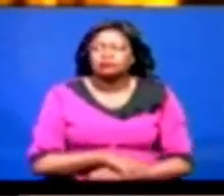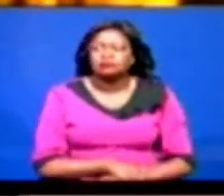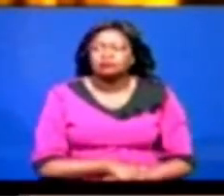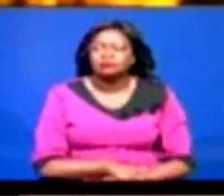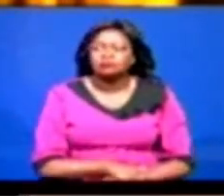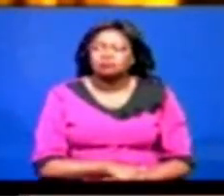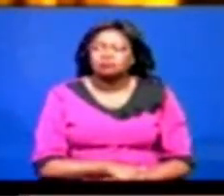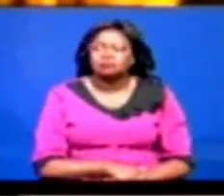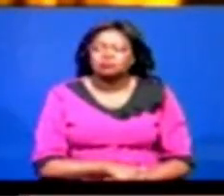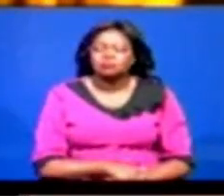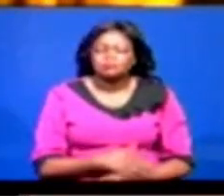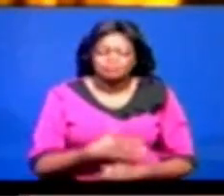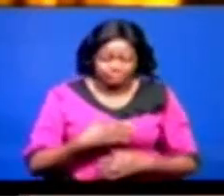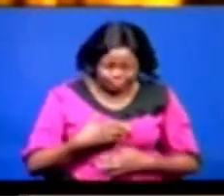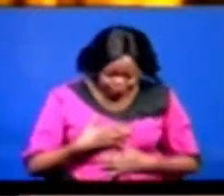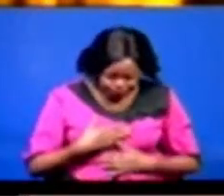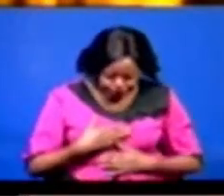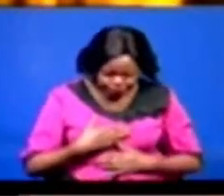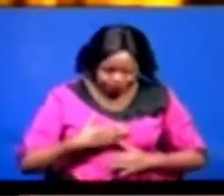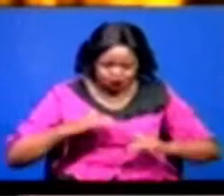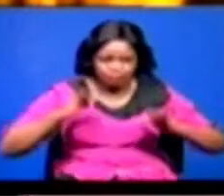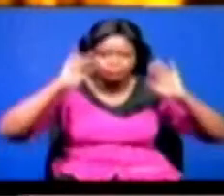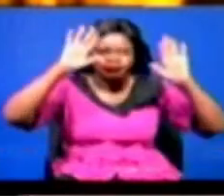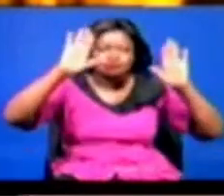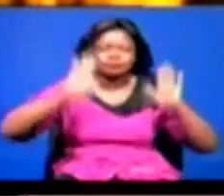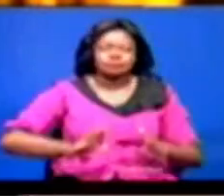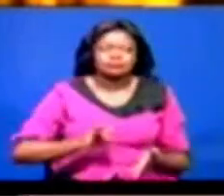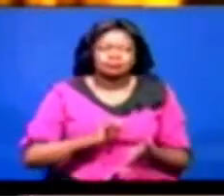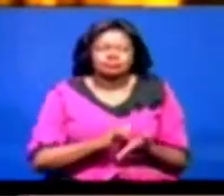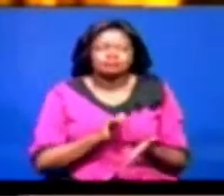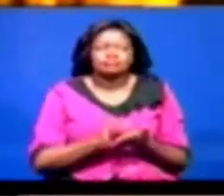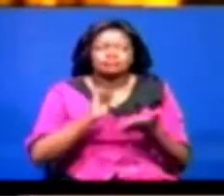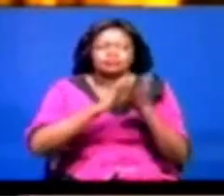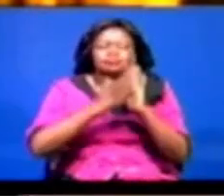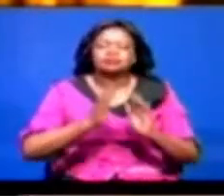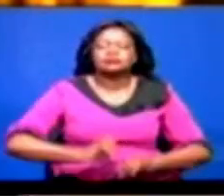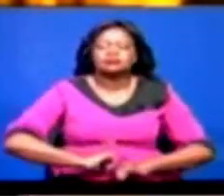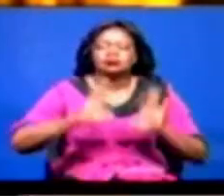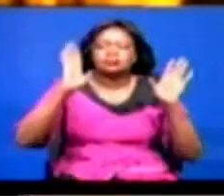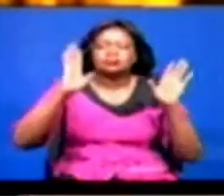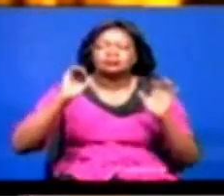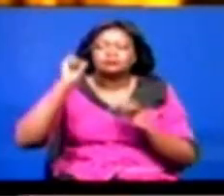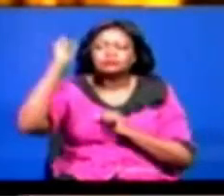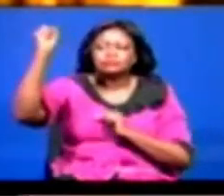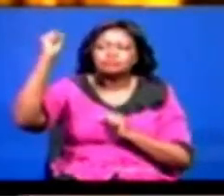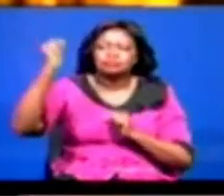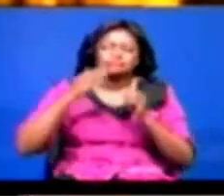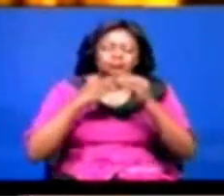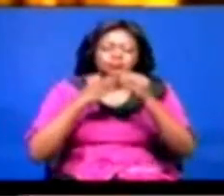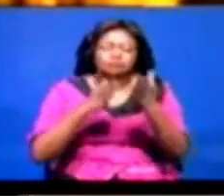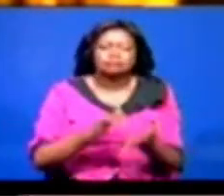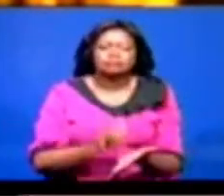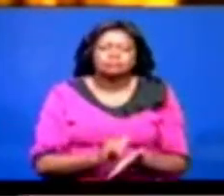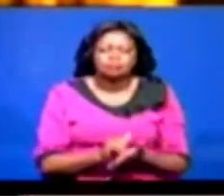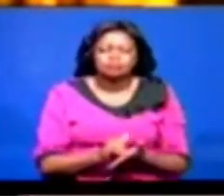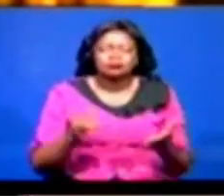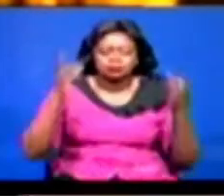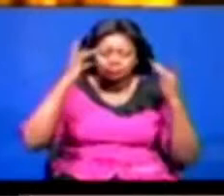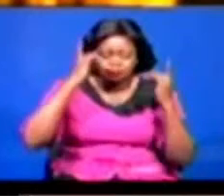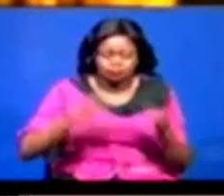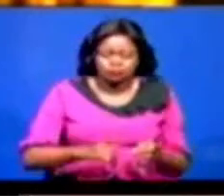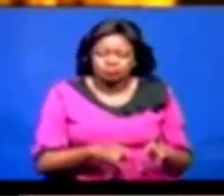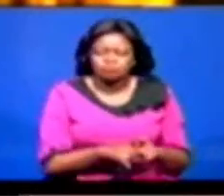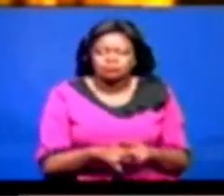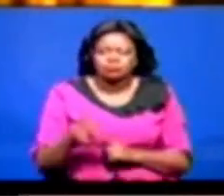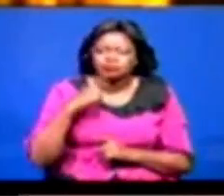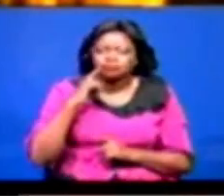Lords, it is critical that it becomes clear to political leaders that the decision as to who will be